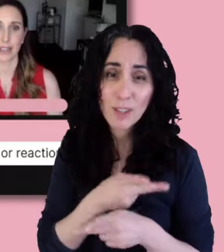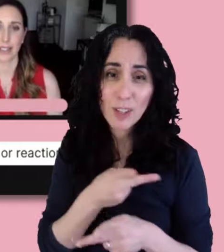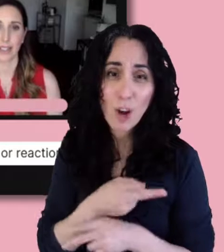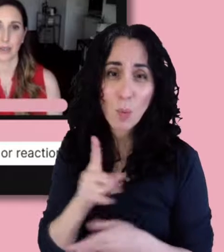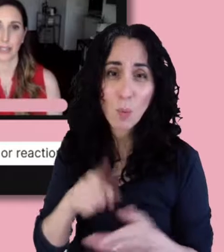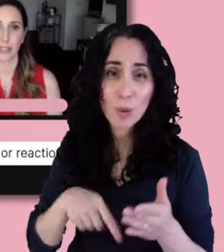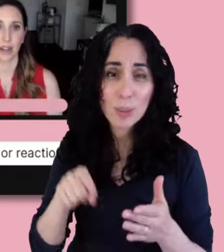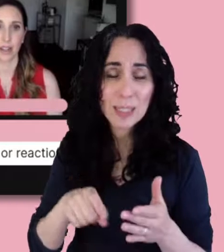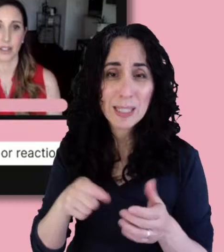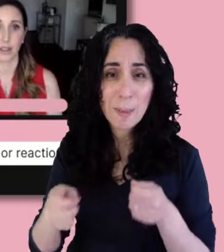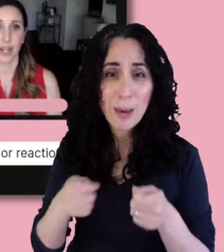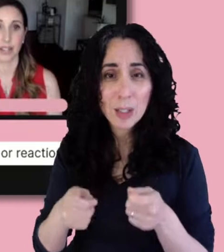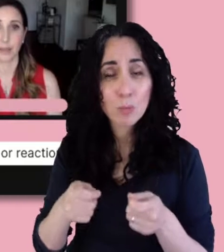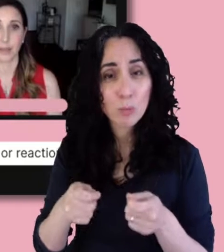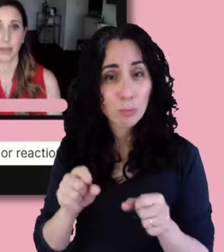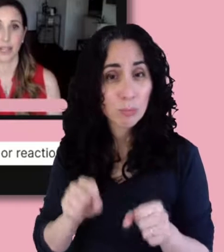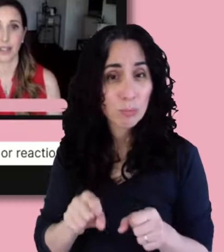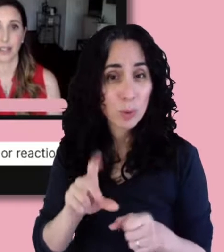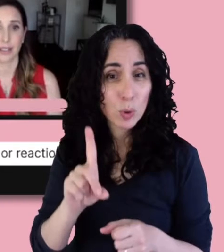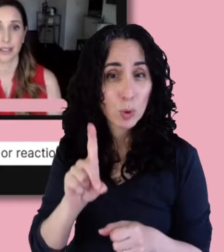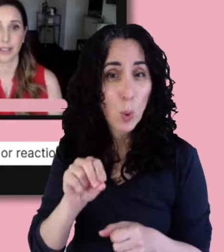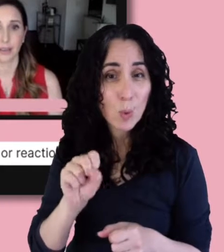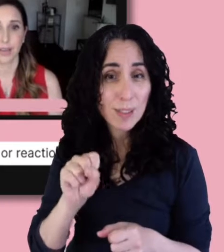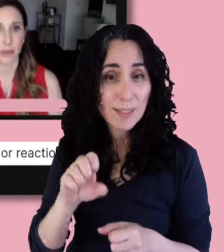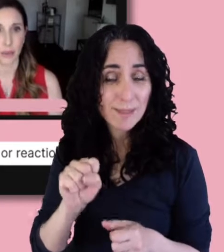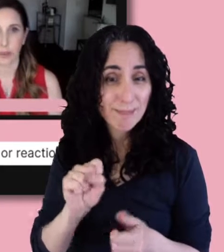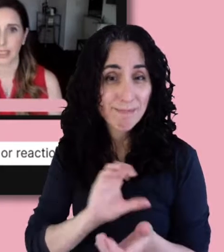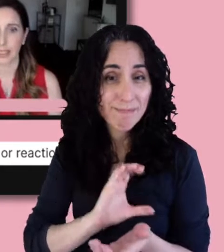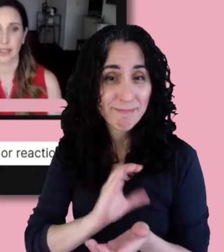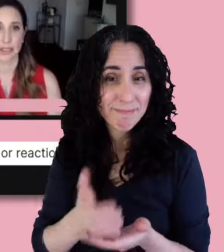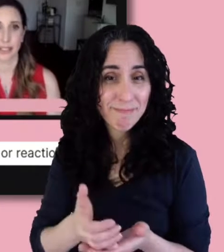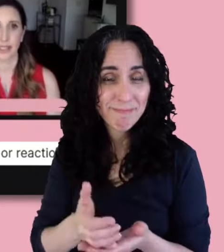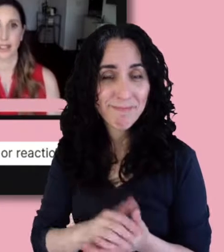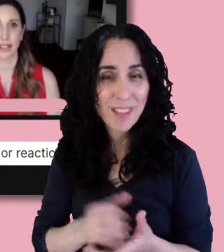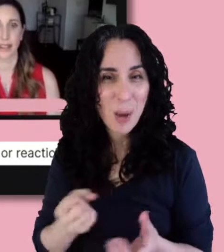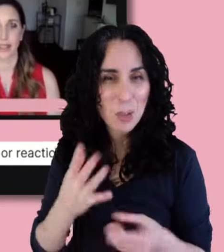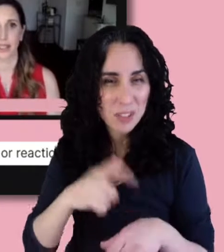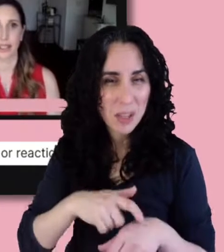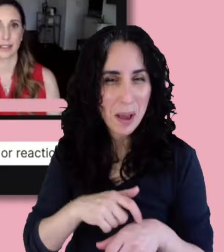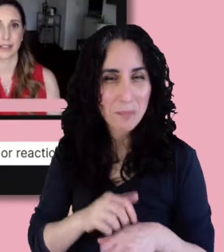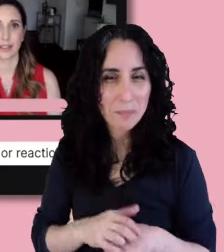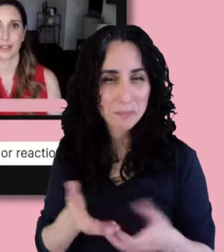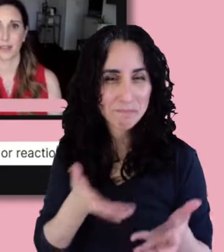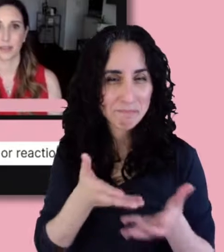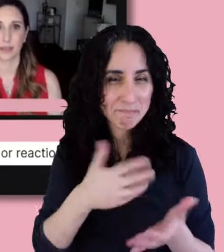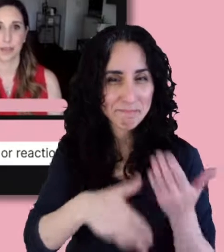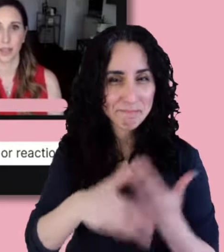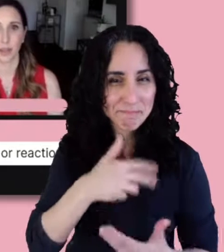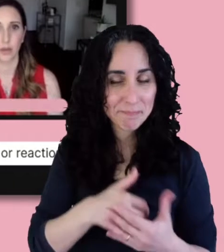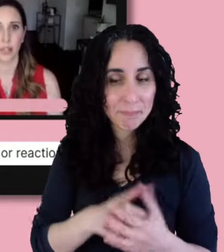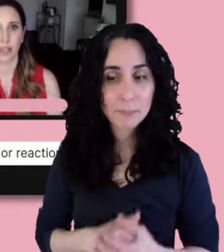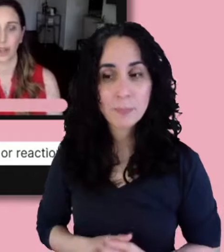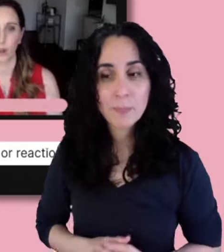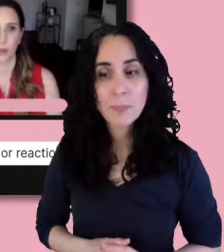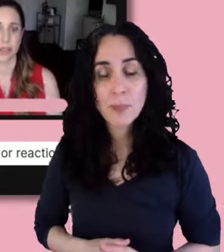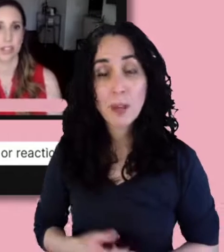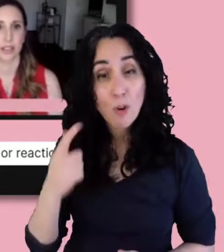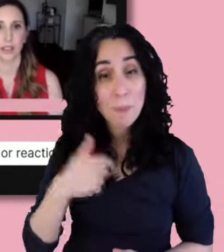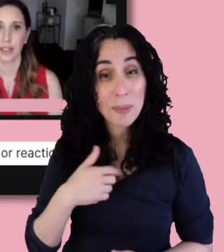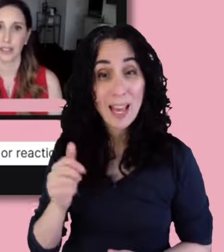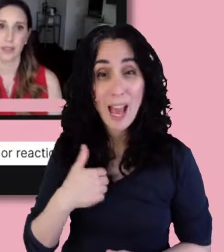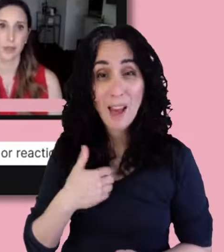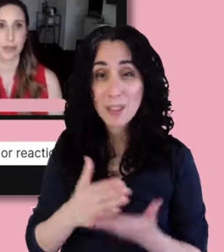And it is really hard. I have people on my social media saying things like this, COVID is a hoax